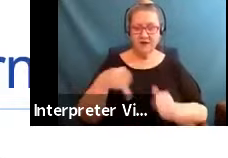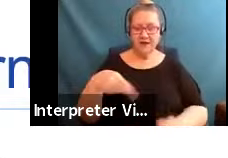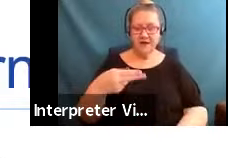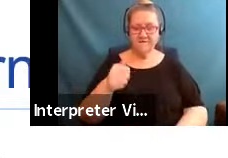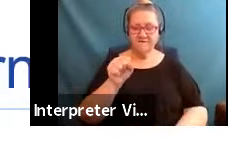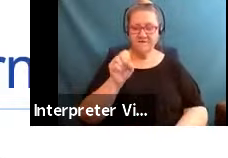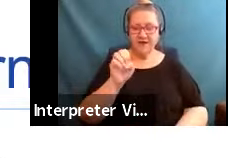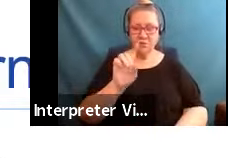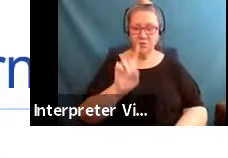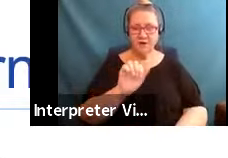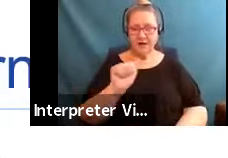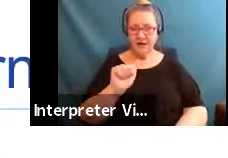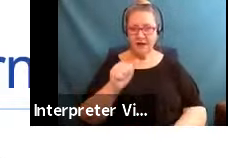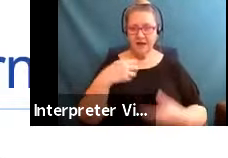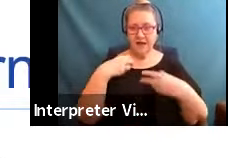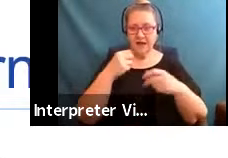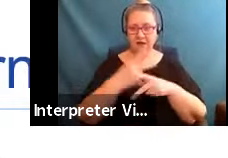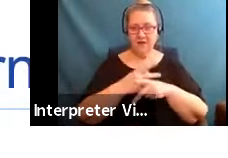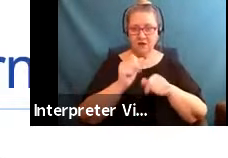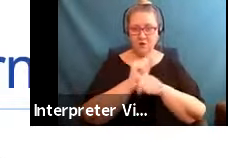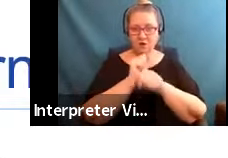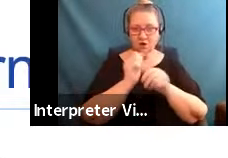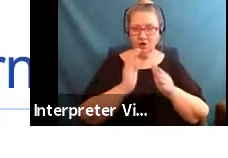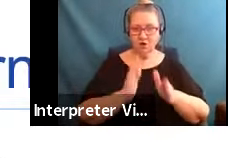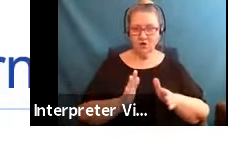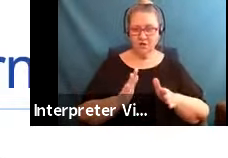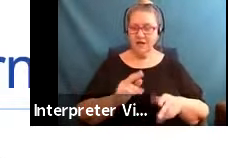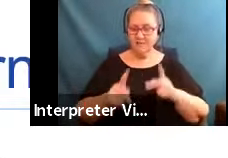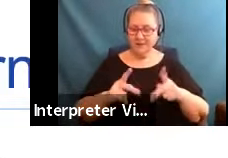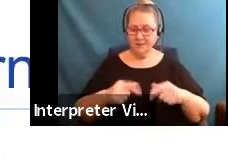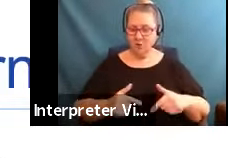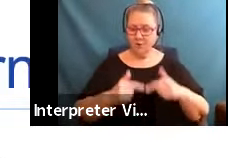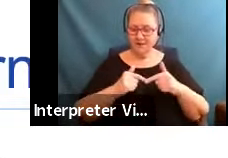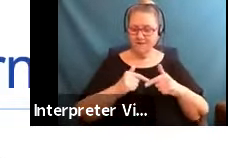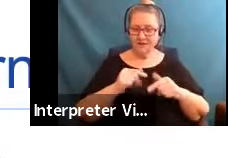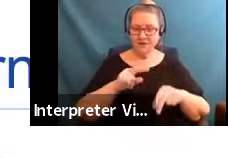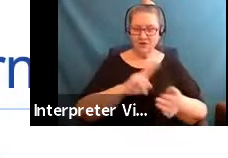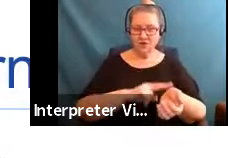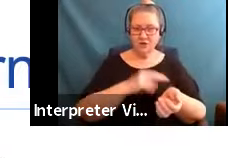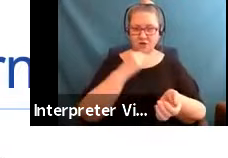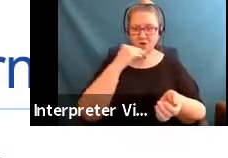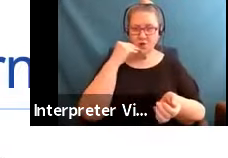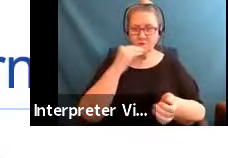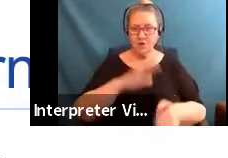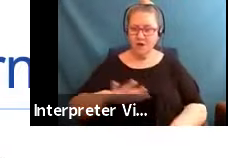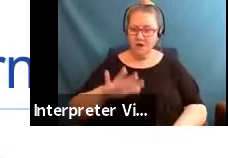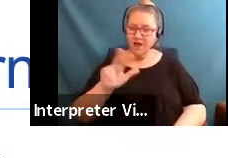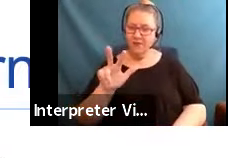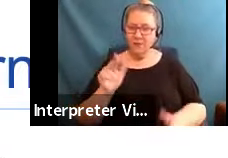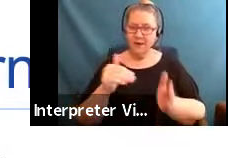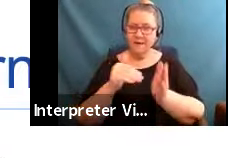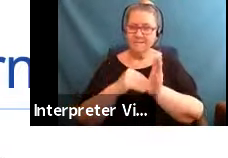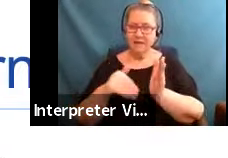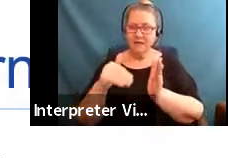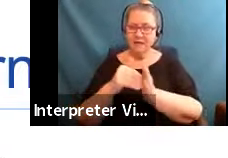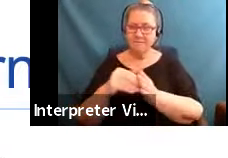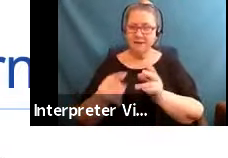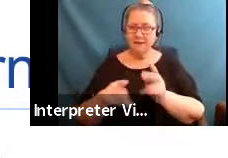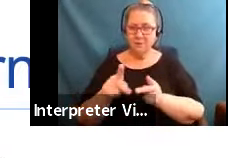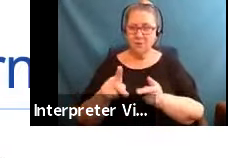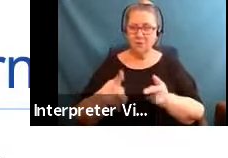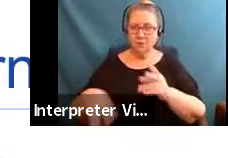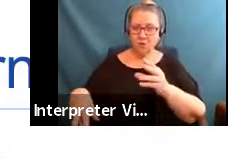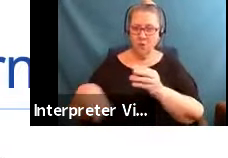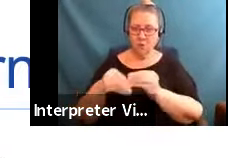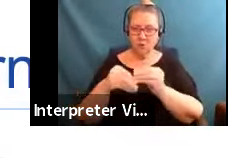is healthcare workers and residents and staff in nursing homes, which is approximately 3 million persons overall. And